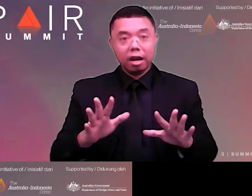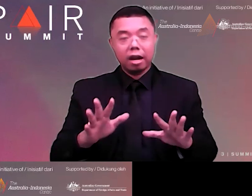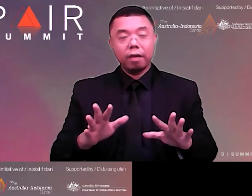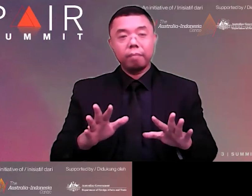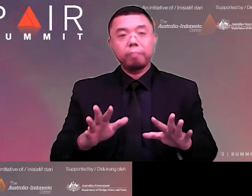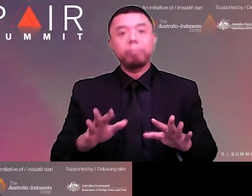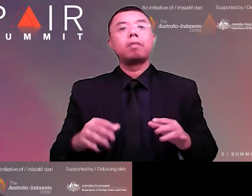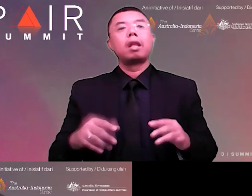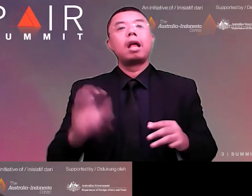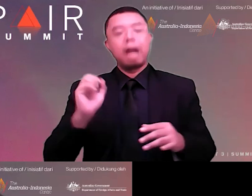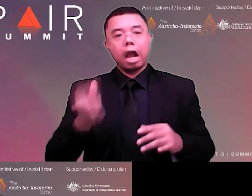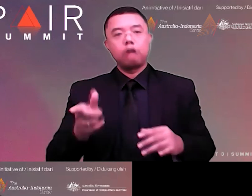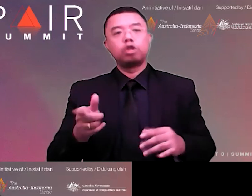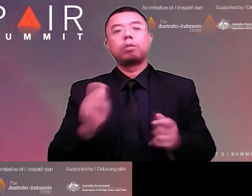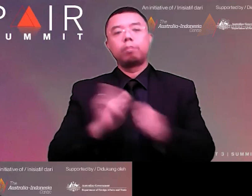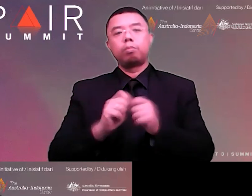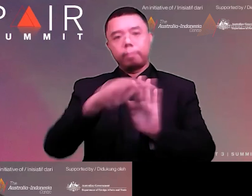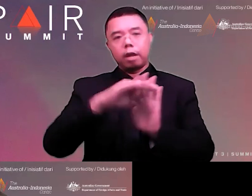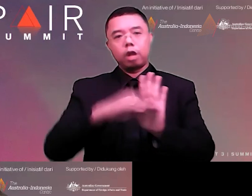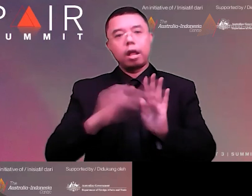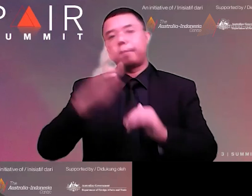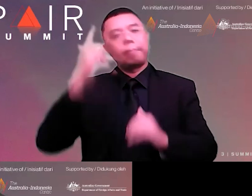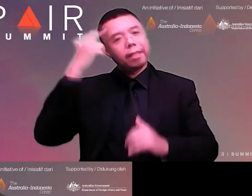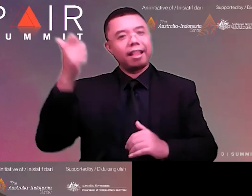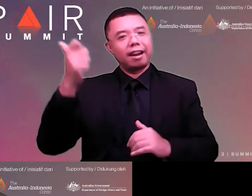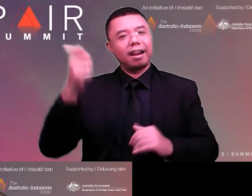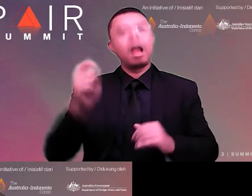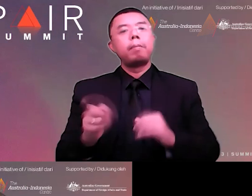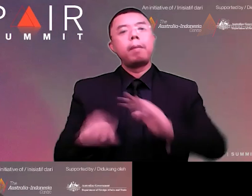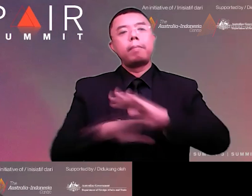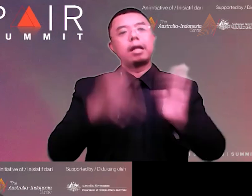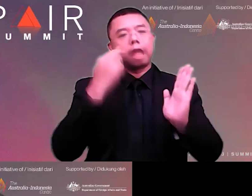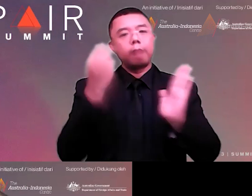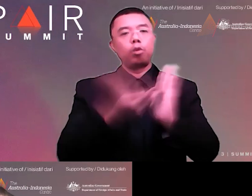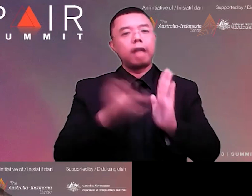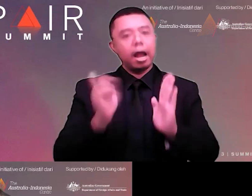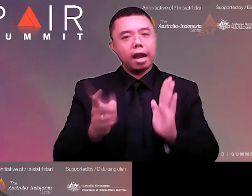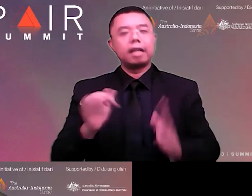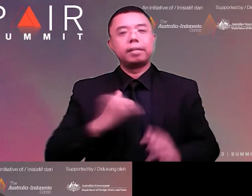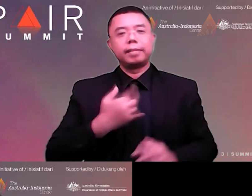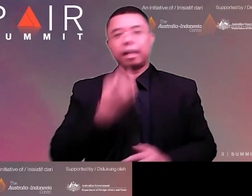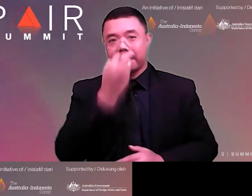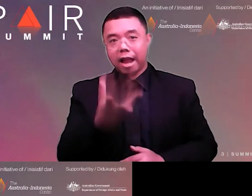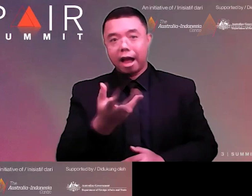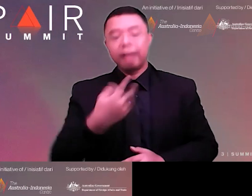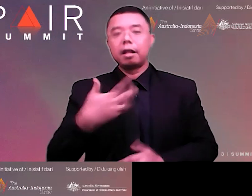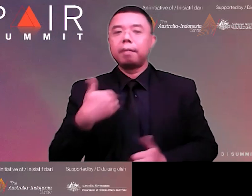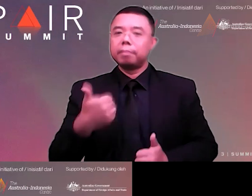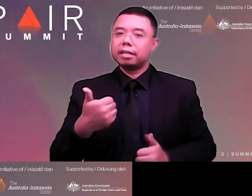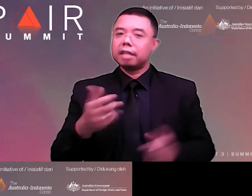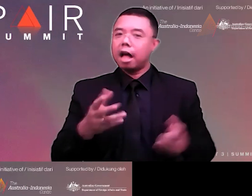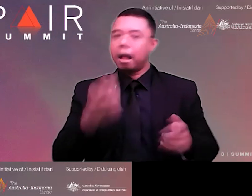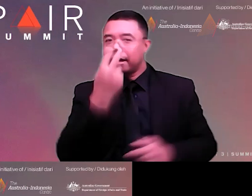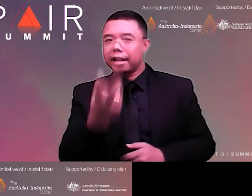and evidence-based. And as I said, we're now looking at what does it look like for Christmas, New Year period during this